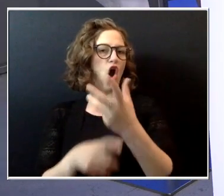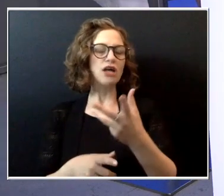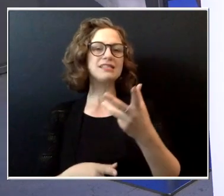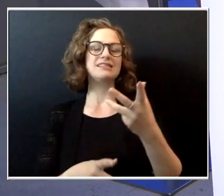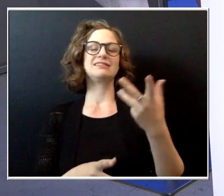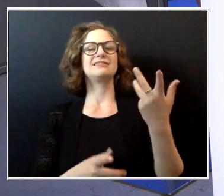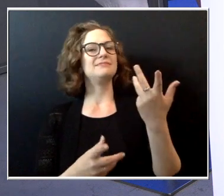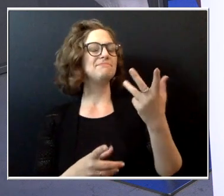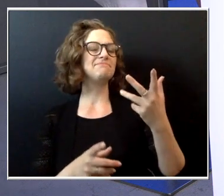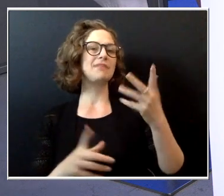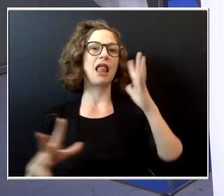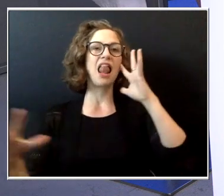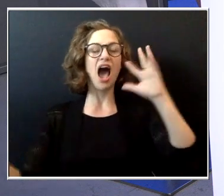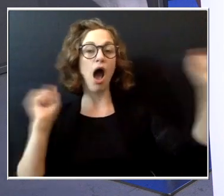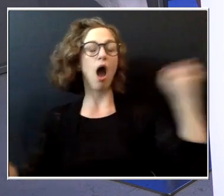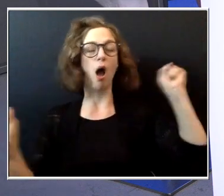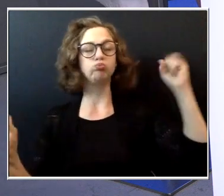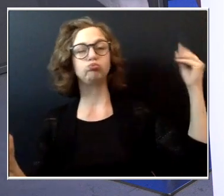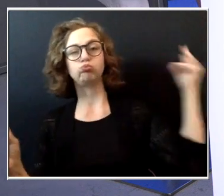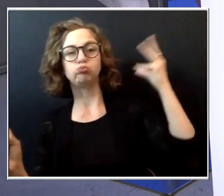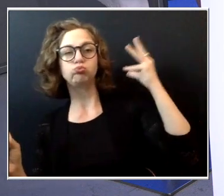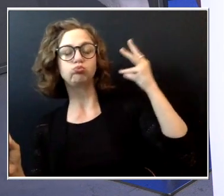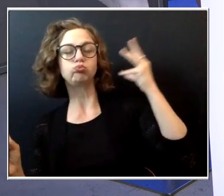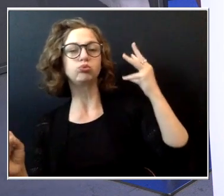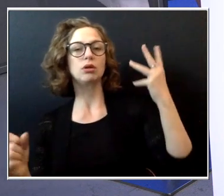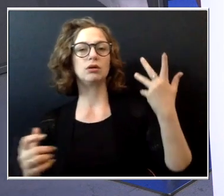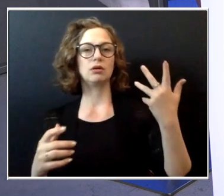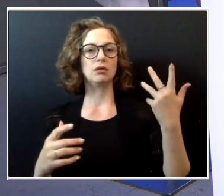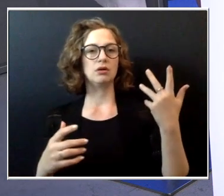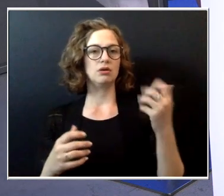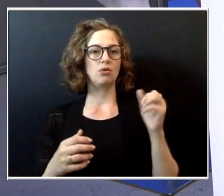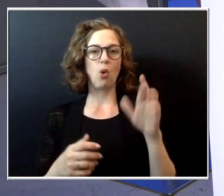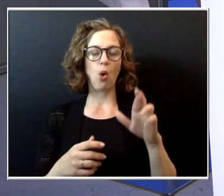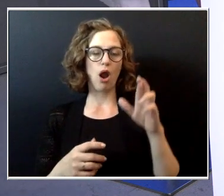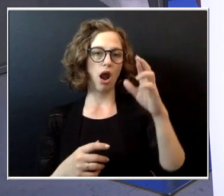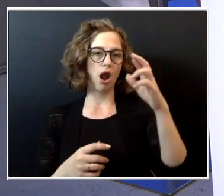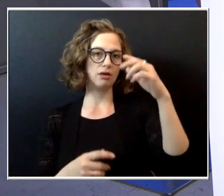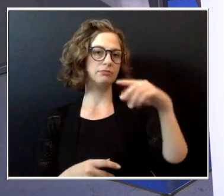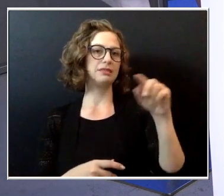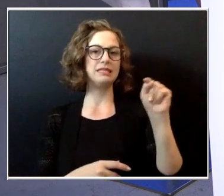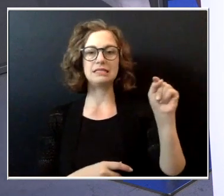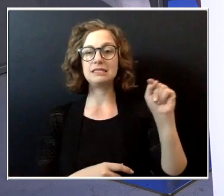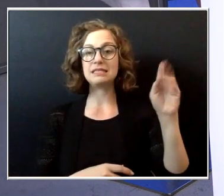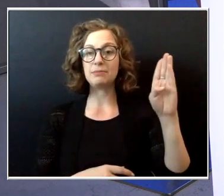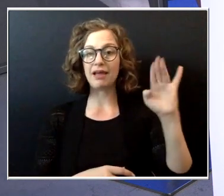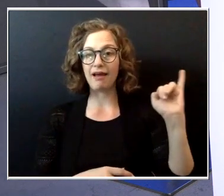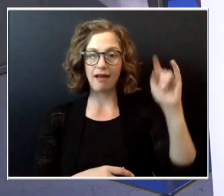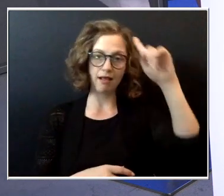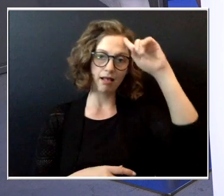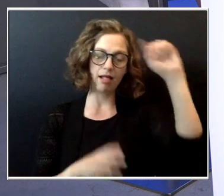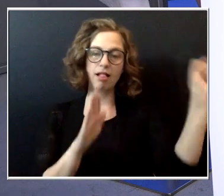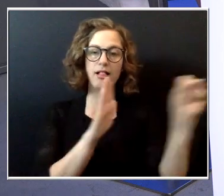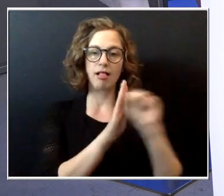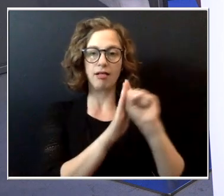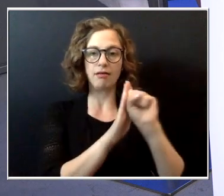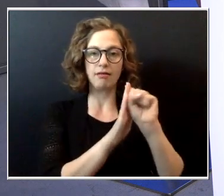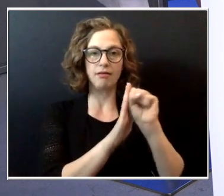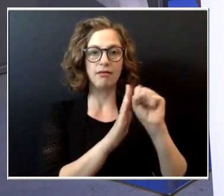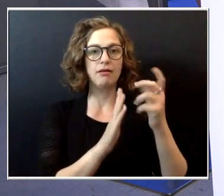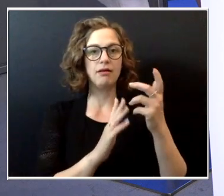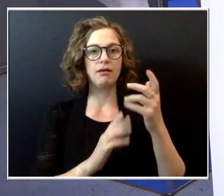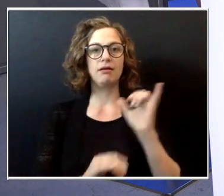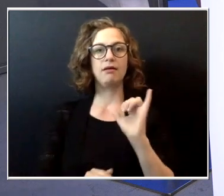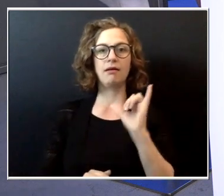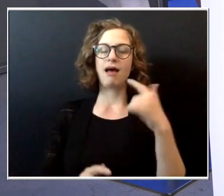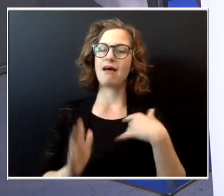ears, but like, if I don't have salt, I don't have ringing, or very much ringing. So that's really not tinnitus, that's Meniere's. Tell us about